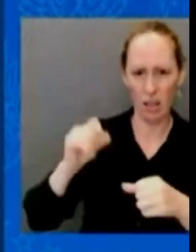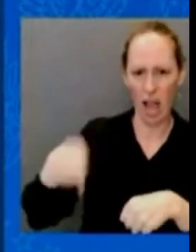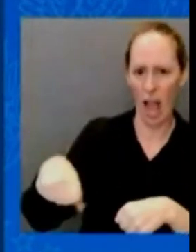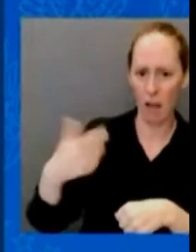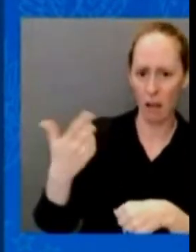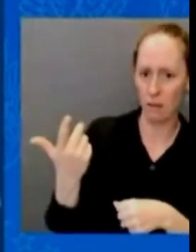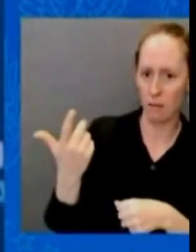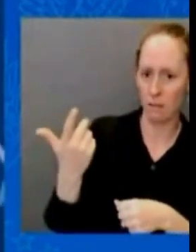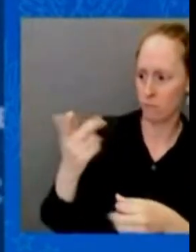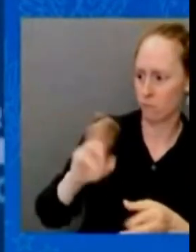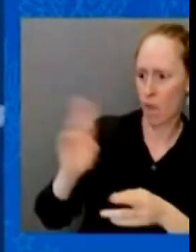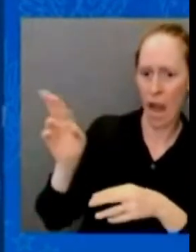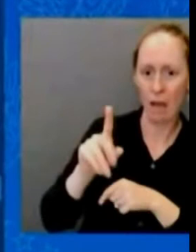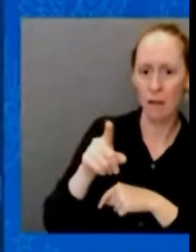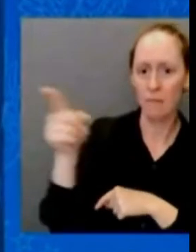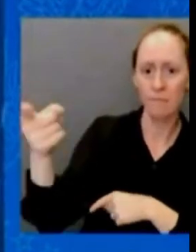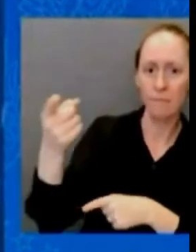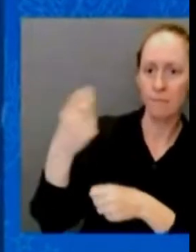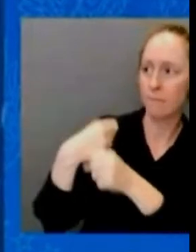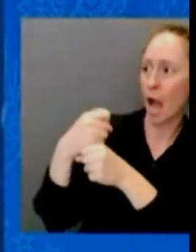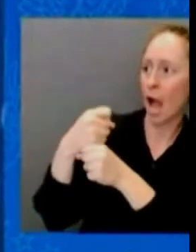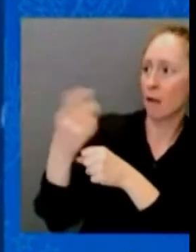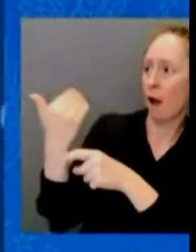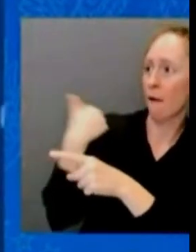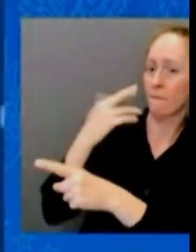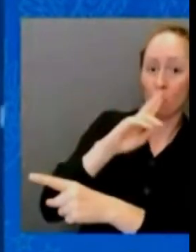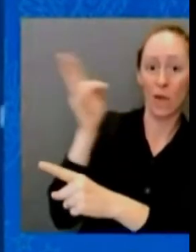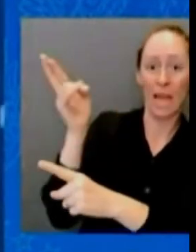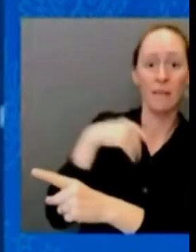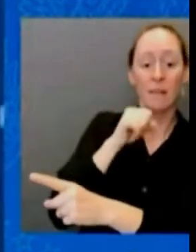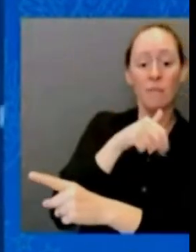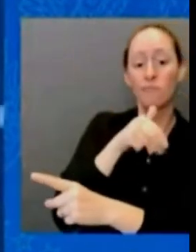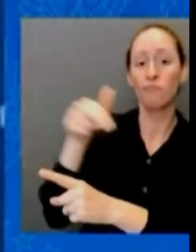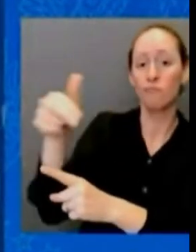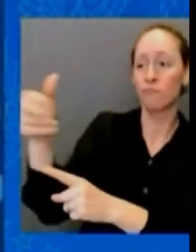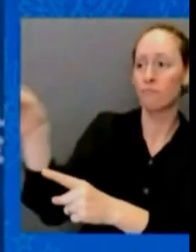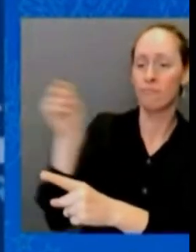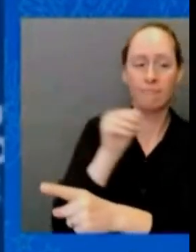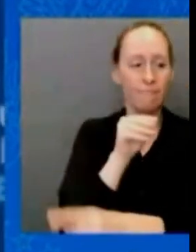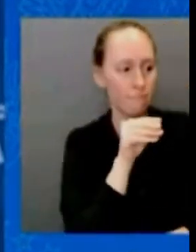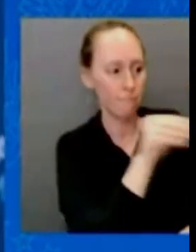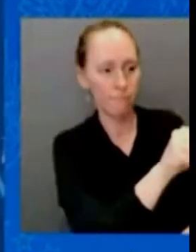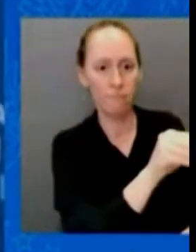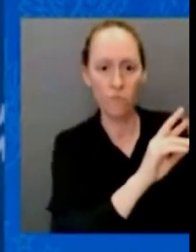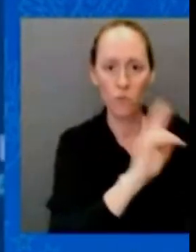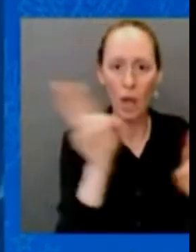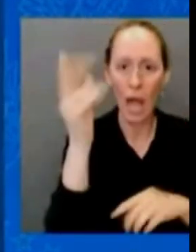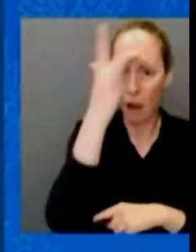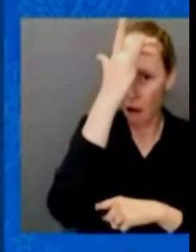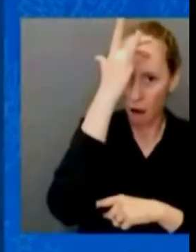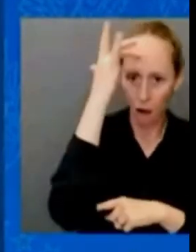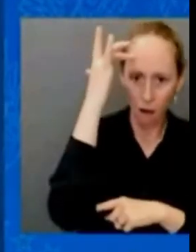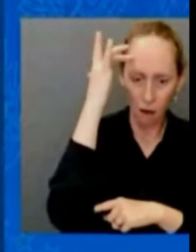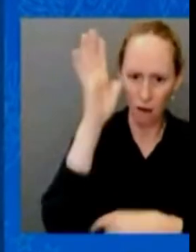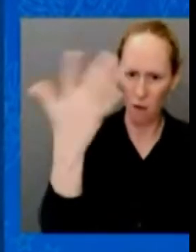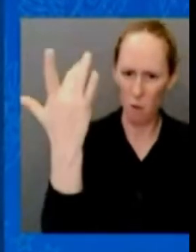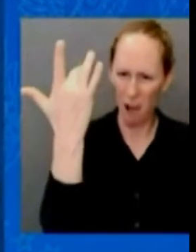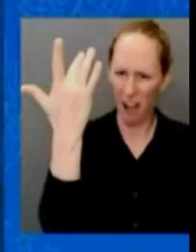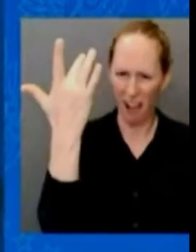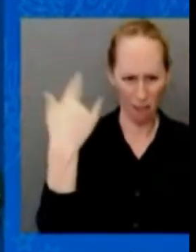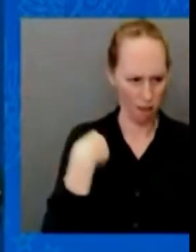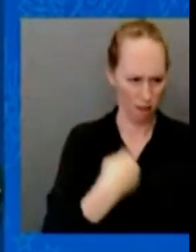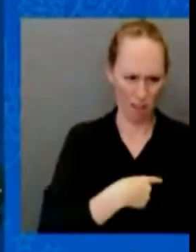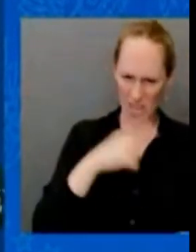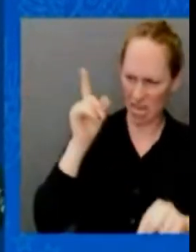it written that the United States of America can't be the manufacturing capital of the world? Think about this. No, I mean